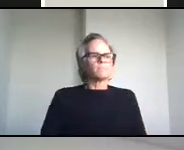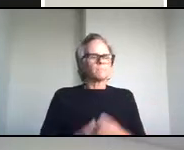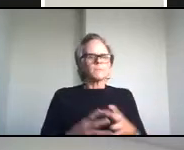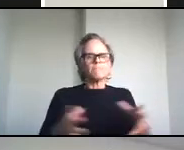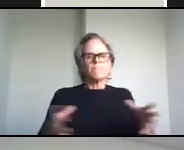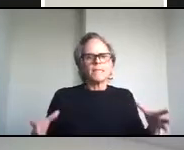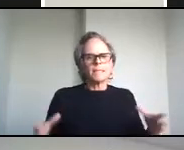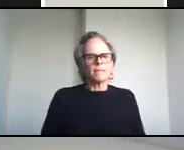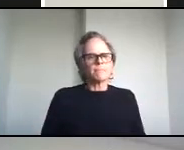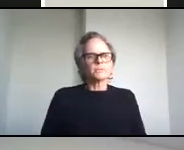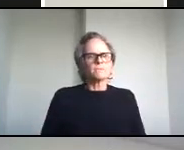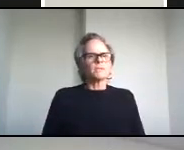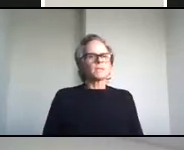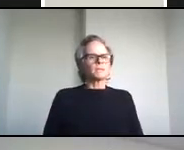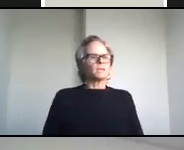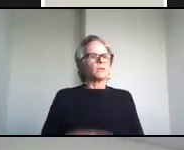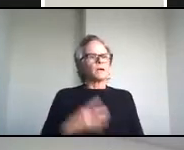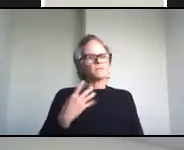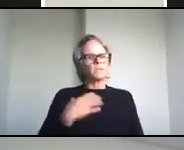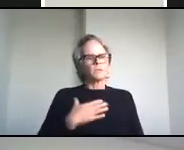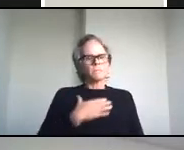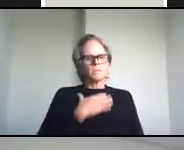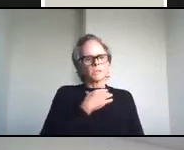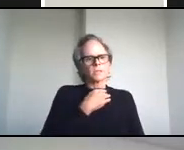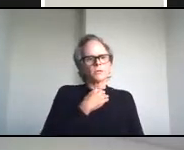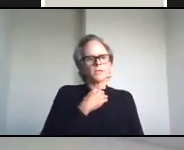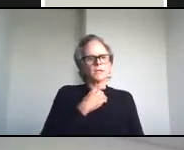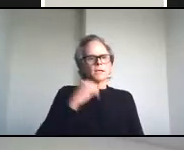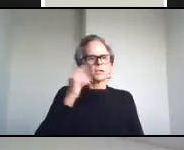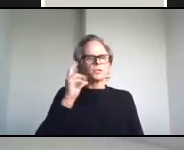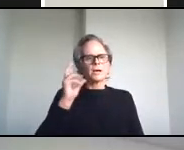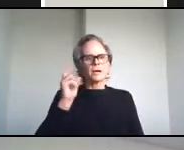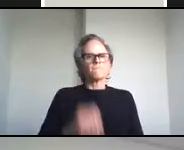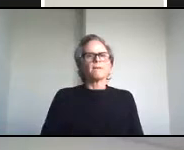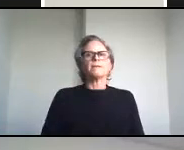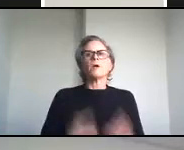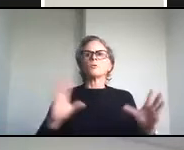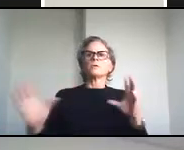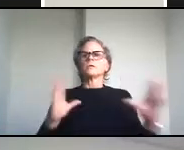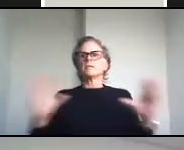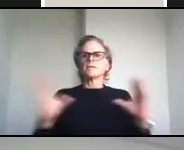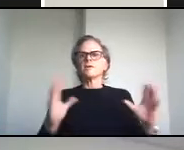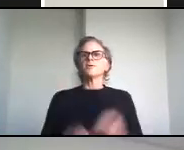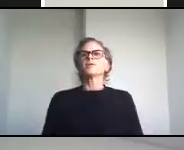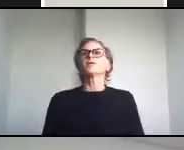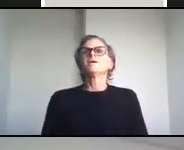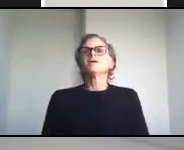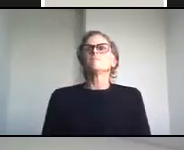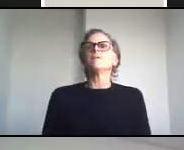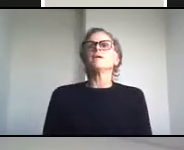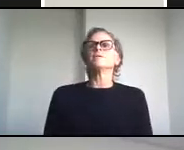Beckett did many examples of this. I think you kind of see with the Music Center, he got a little tired of maybe only dealing